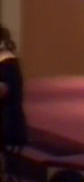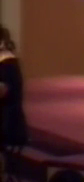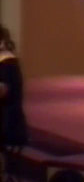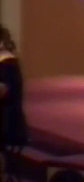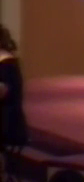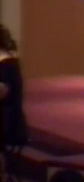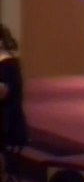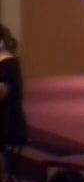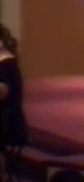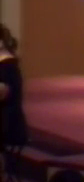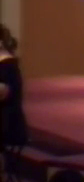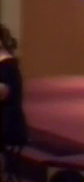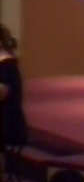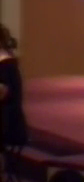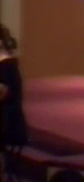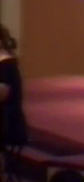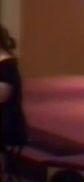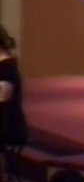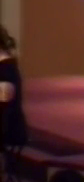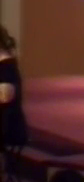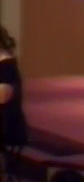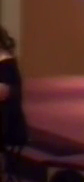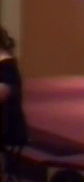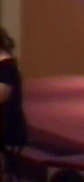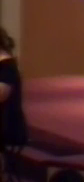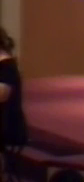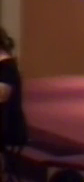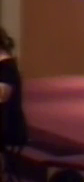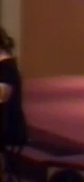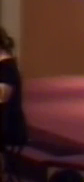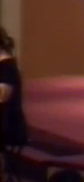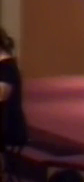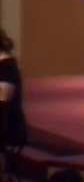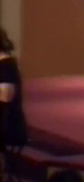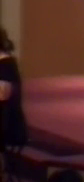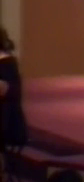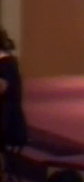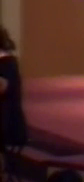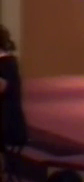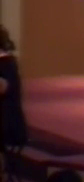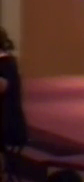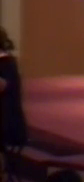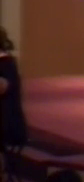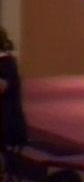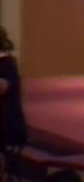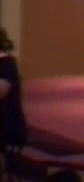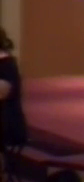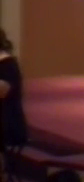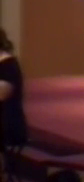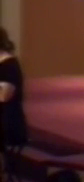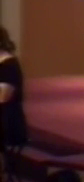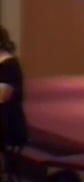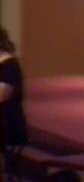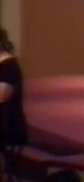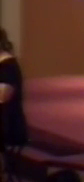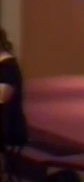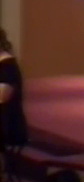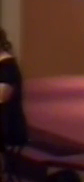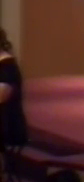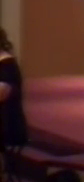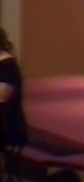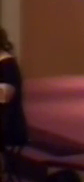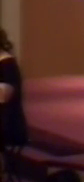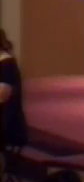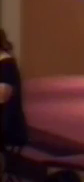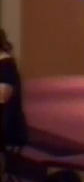physical workouts, but what about the spiritual side? We're in a spiritual warfare. You see, the devil doesn't want you to possess what he